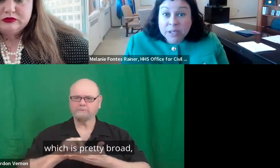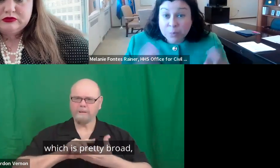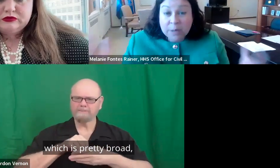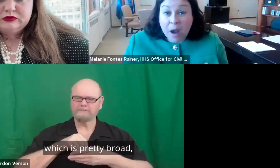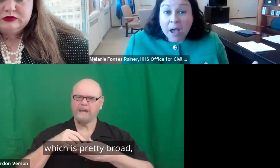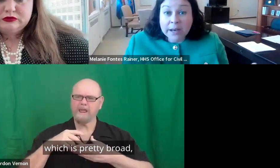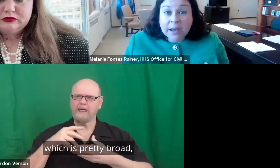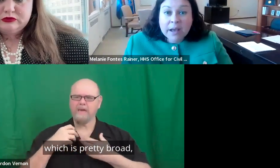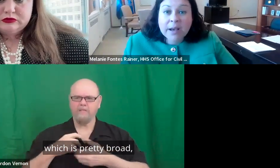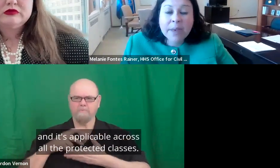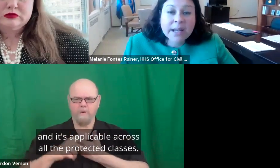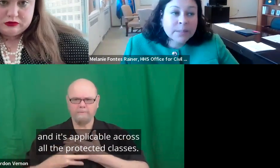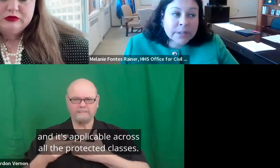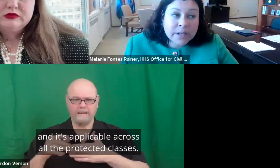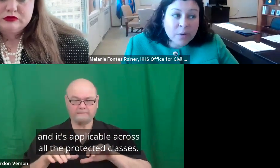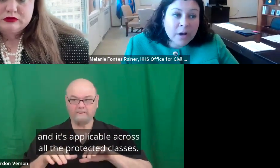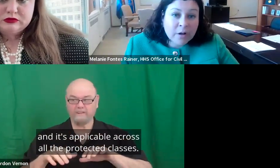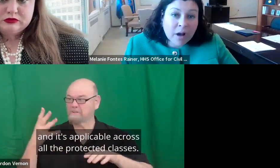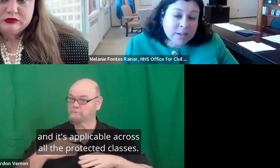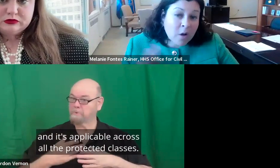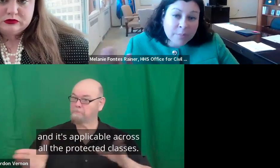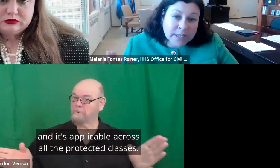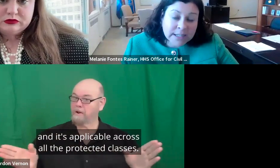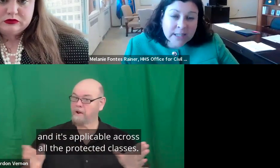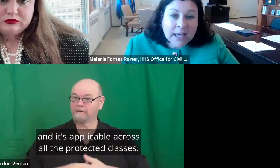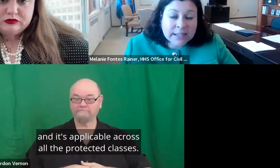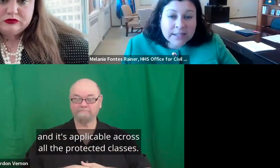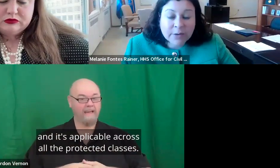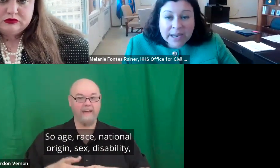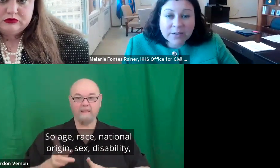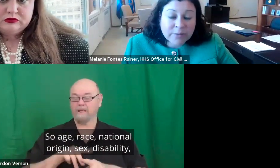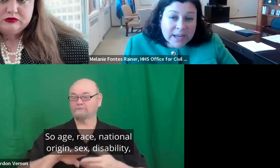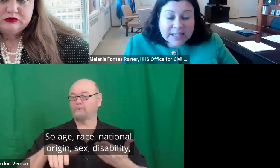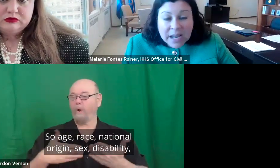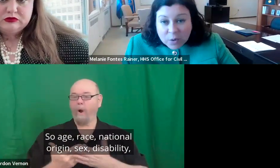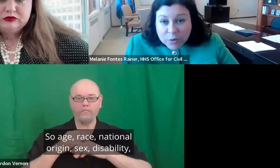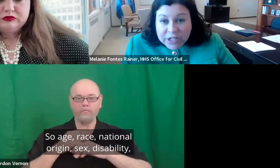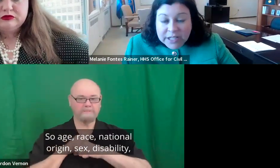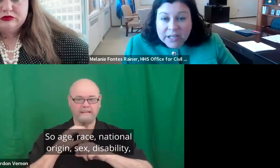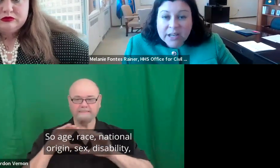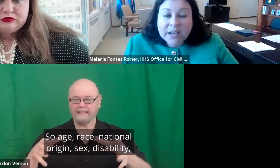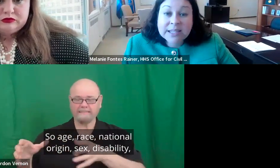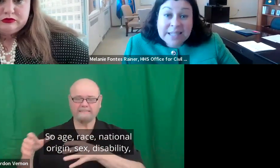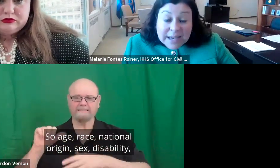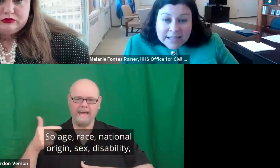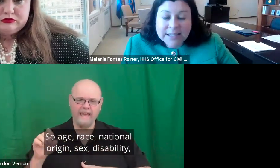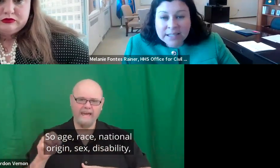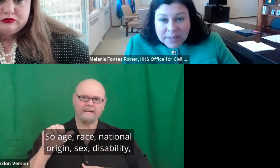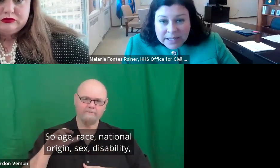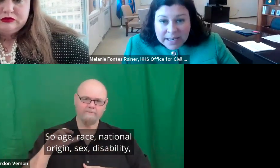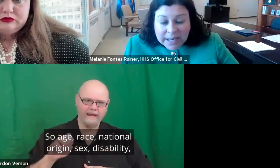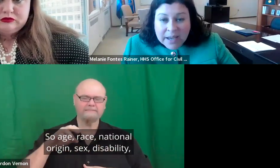which is pretty broad. And it's applicable across all the protected classes. So age, race, national origin,